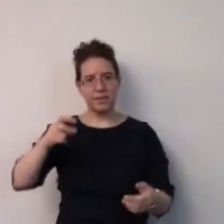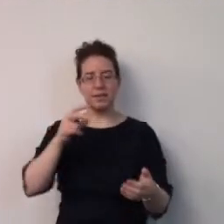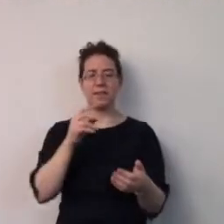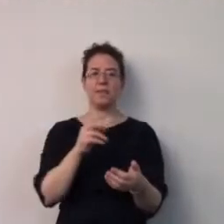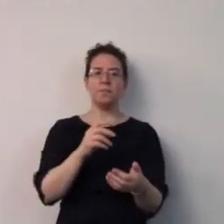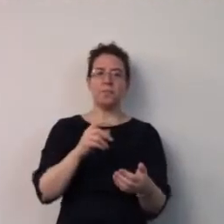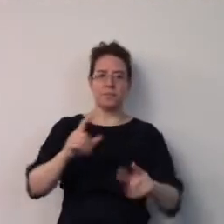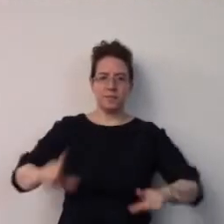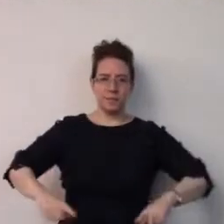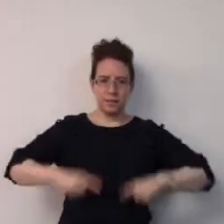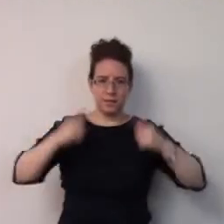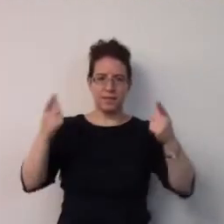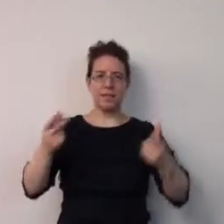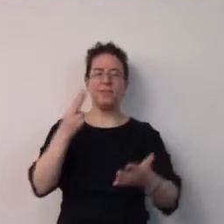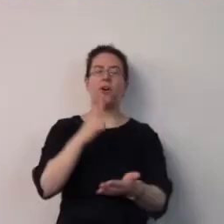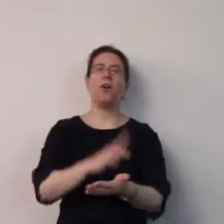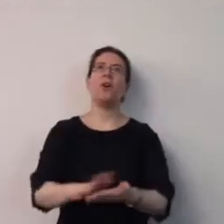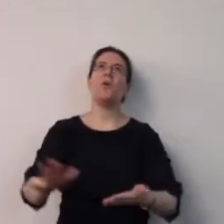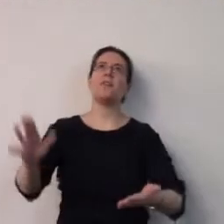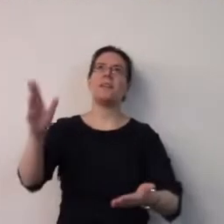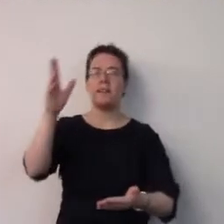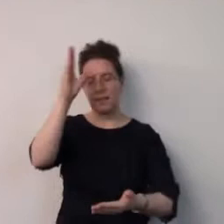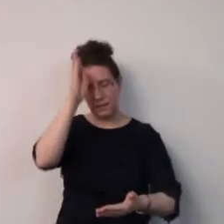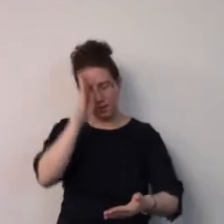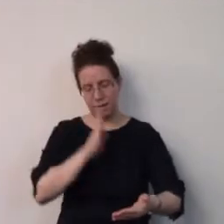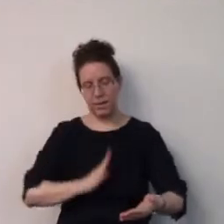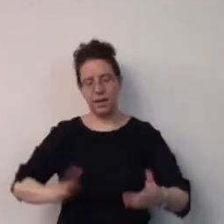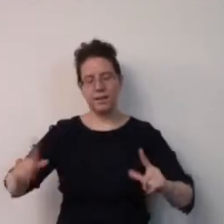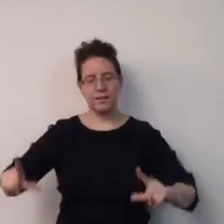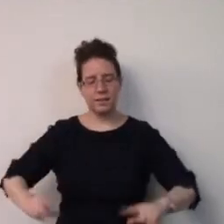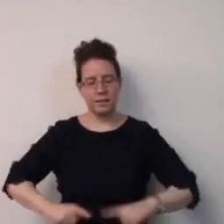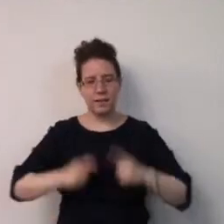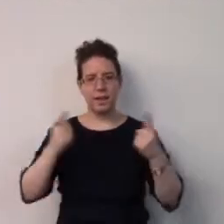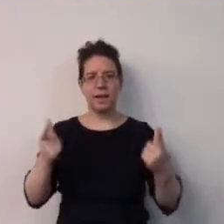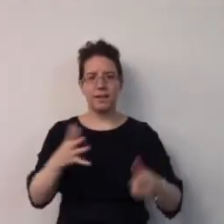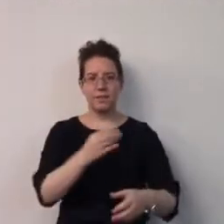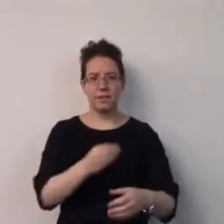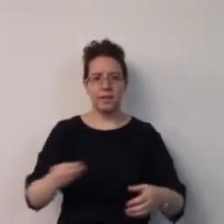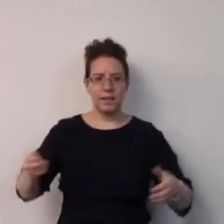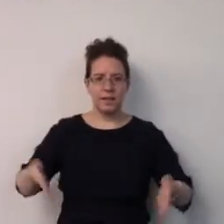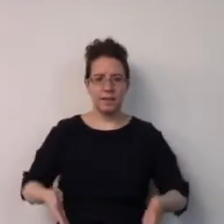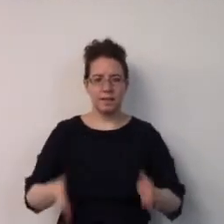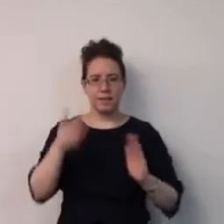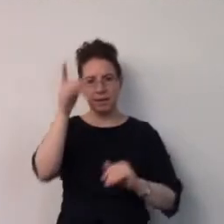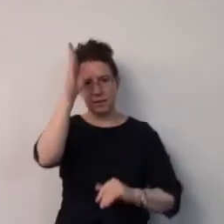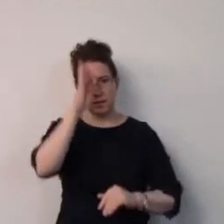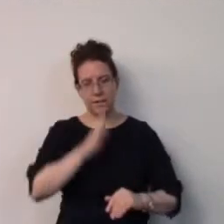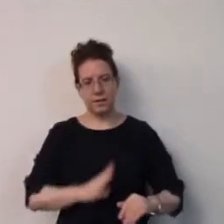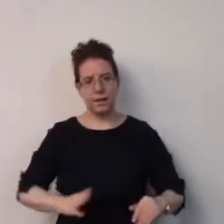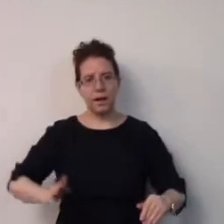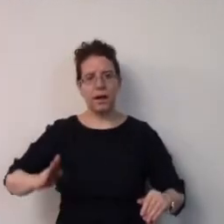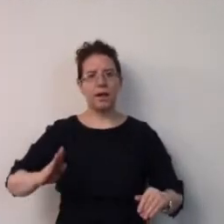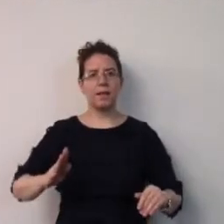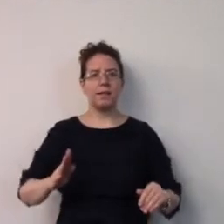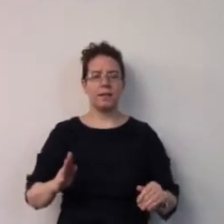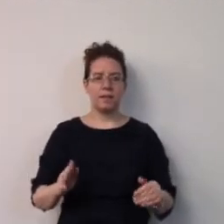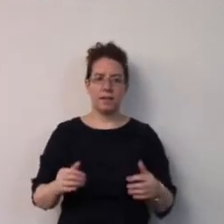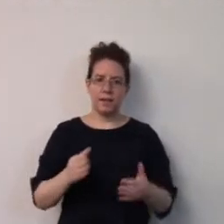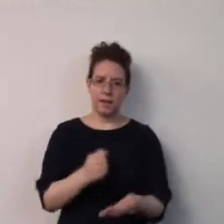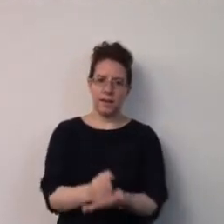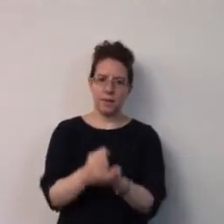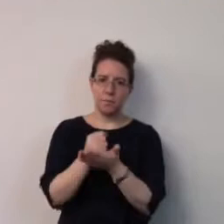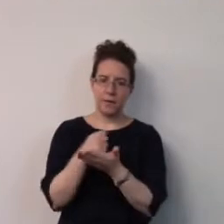This is why each person must repent and ask God to create a new heart and a right spirit within us. We need to do that